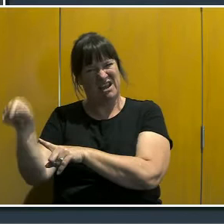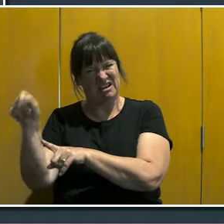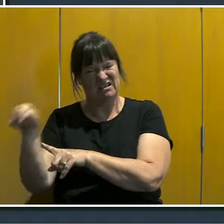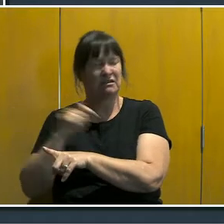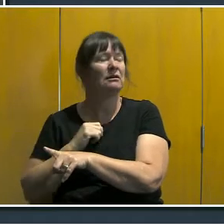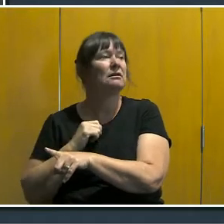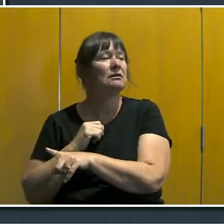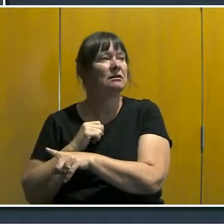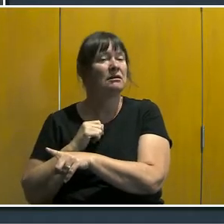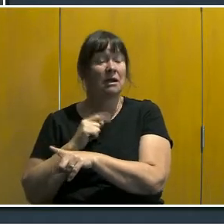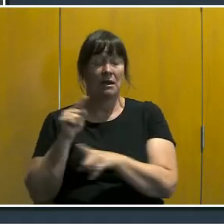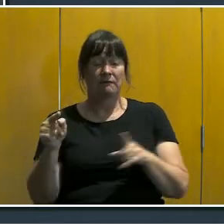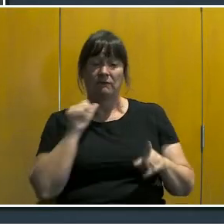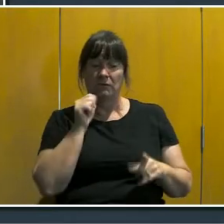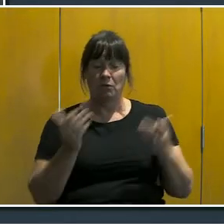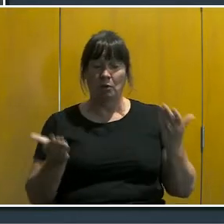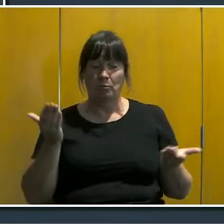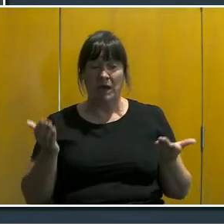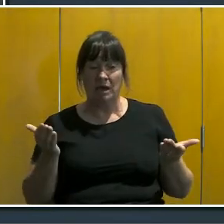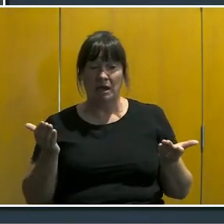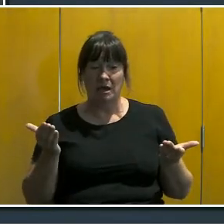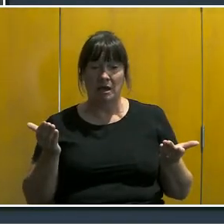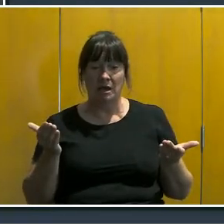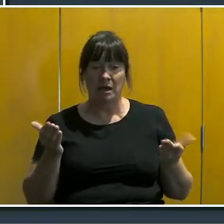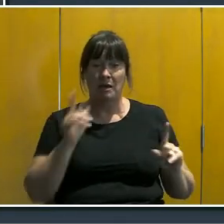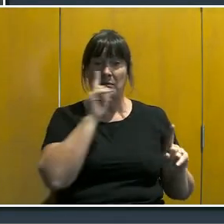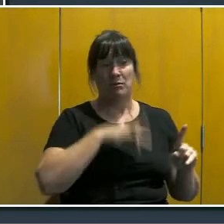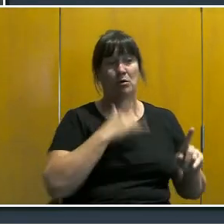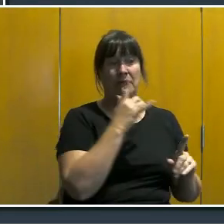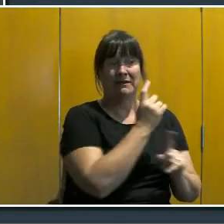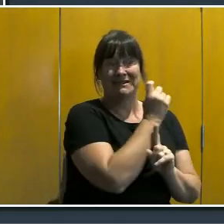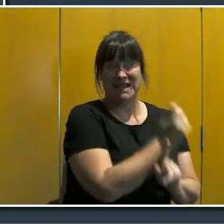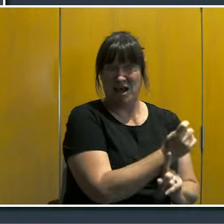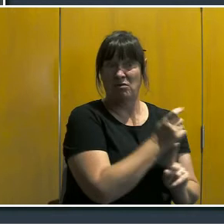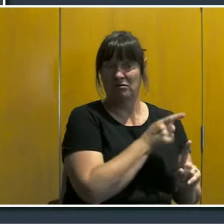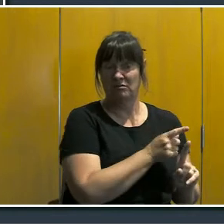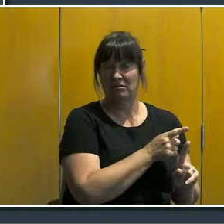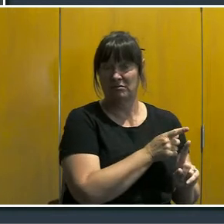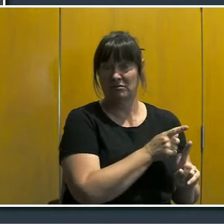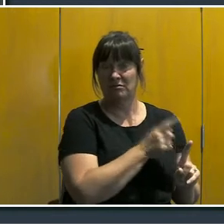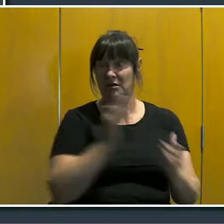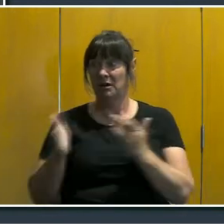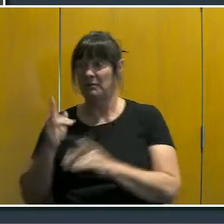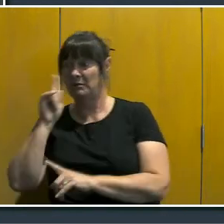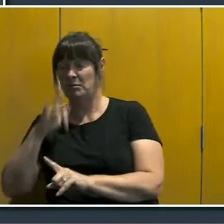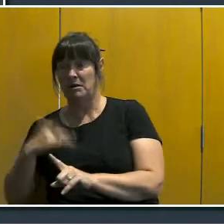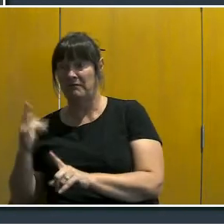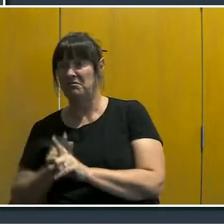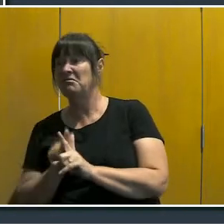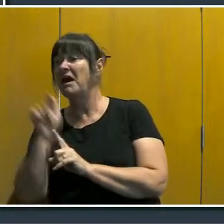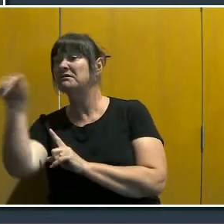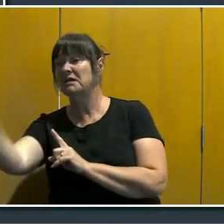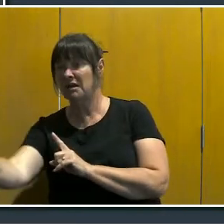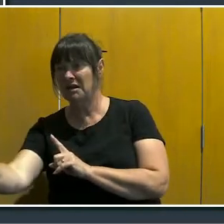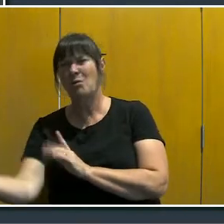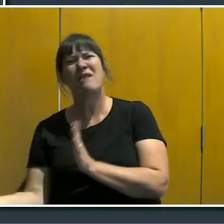And compared to people who live in town, we have a lot of